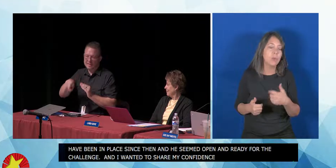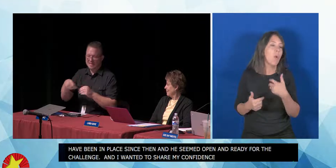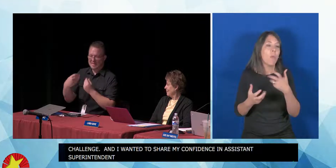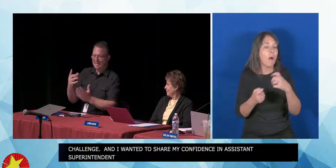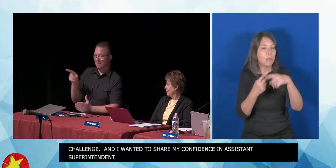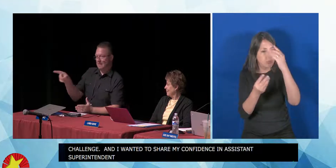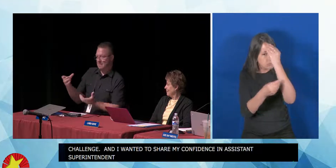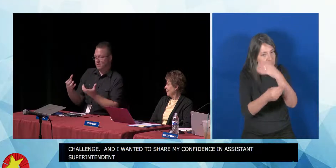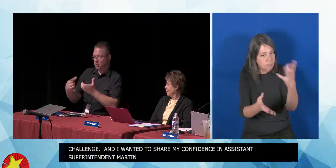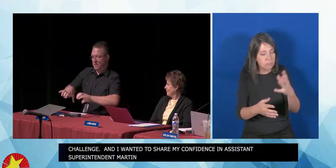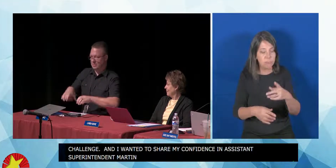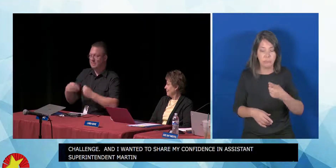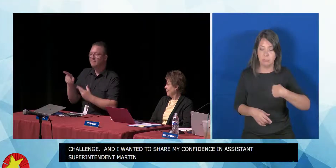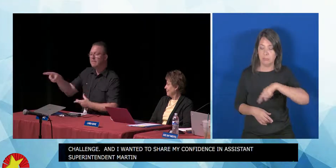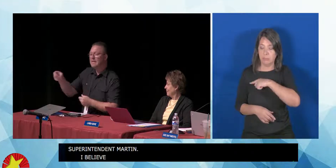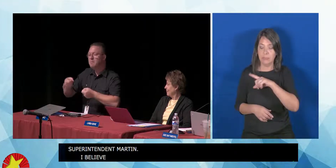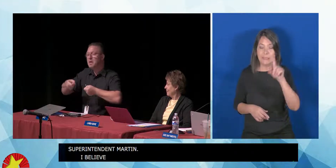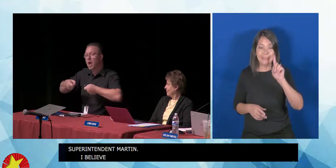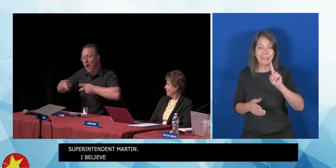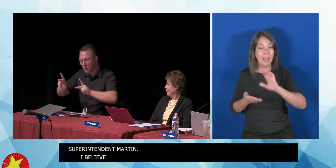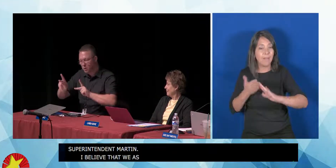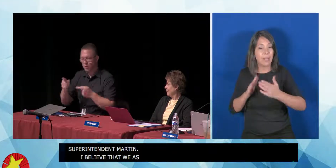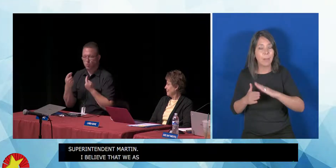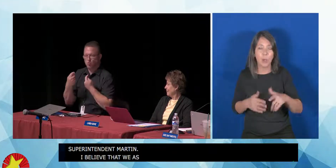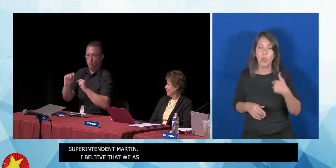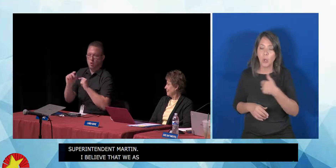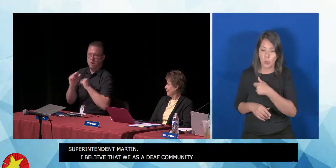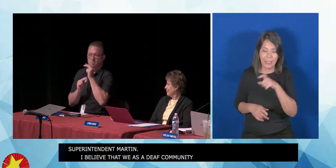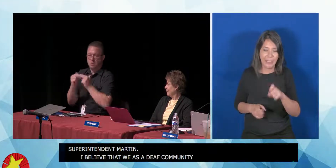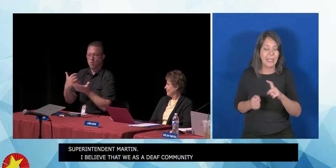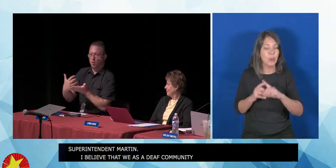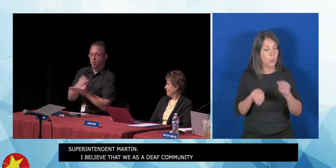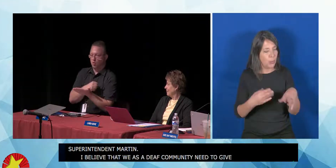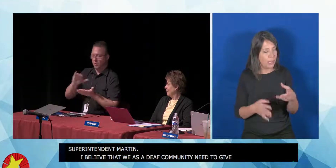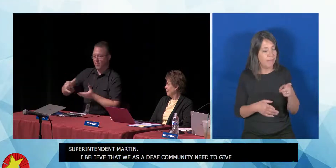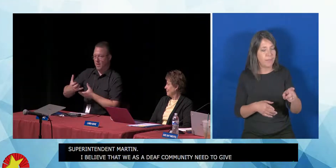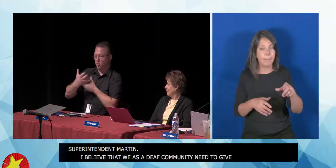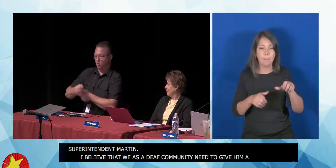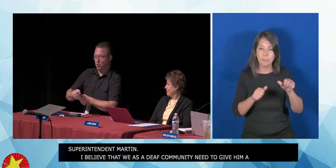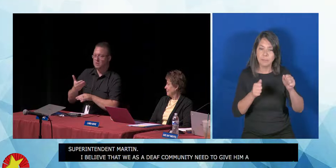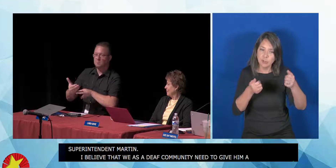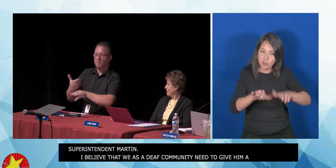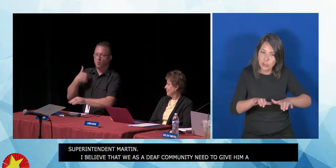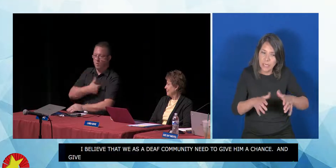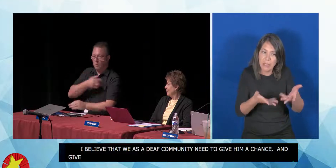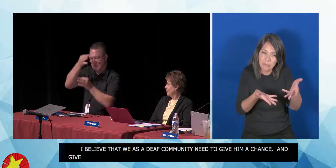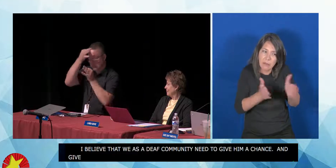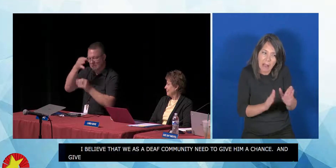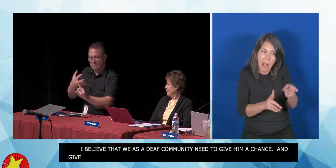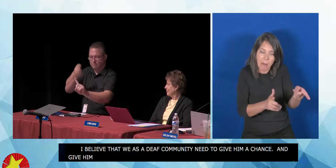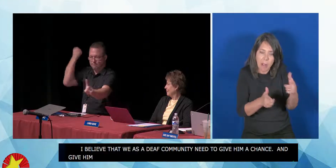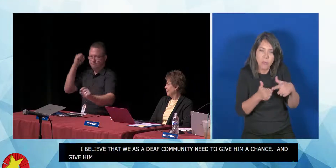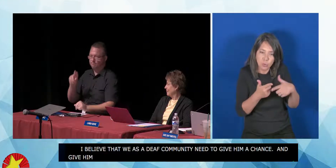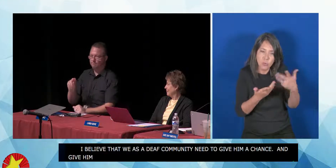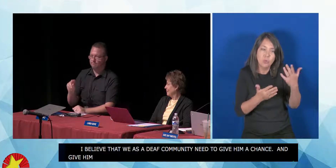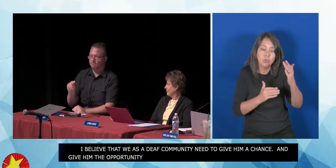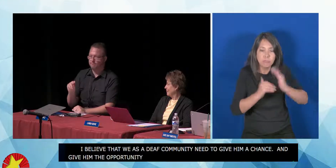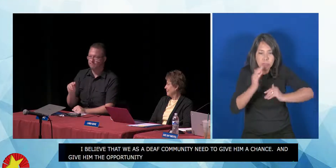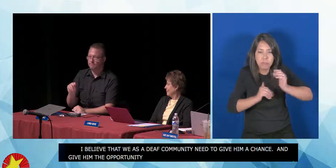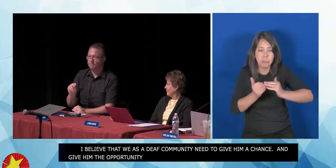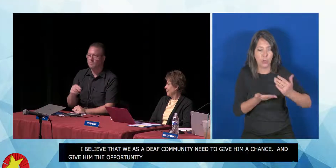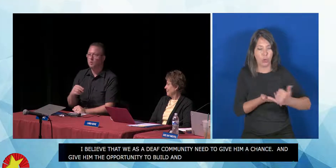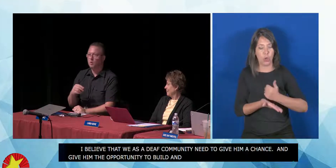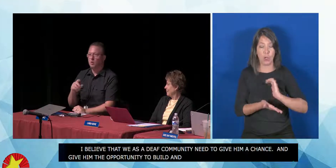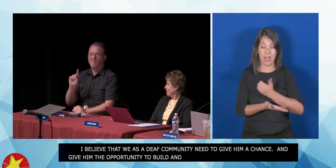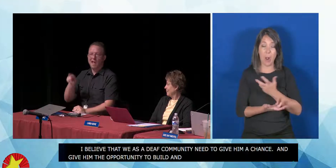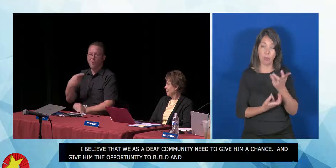believe that we as a deaf community need to give him a chance and give him the opportunity to build and earn our trust